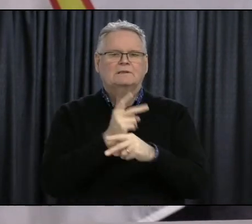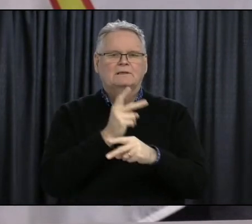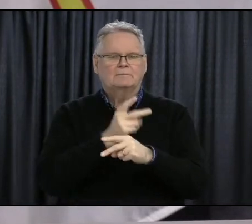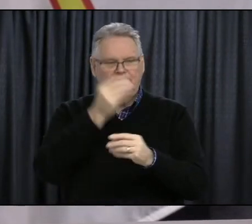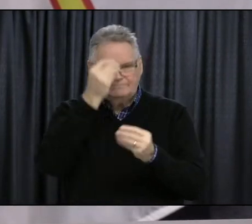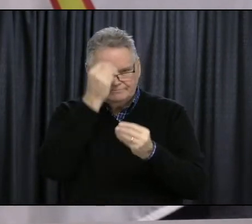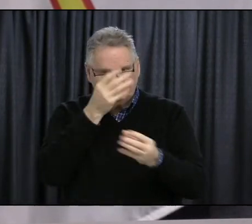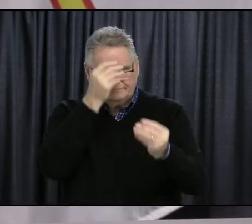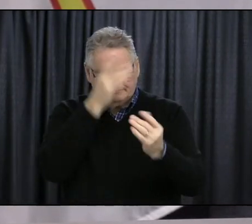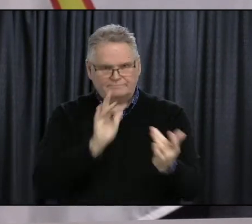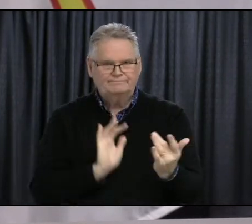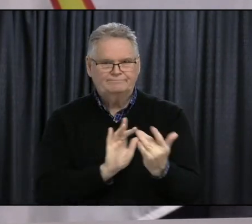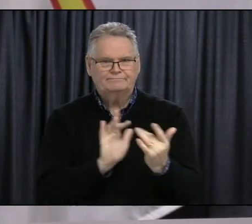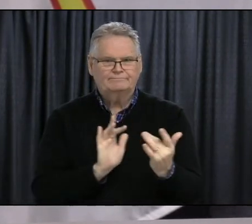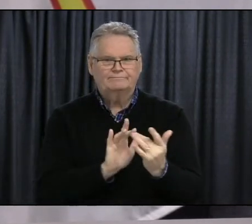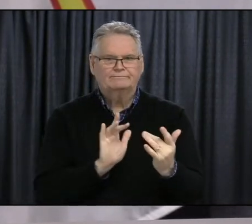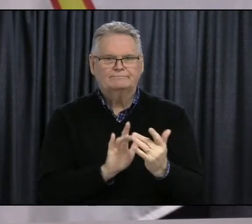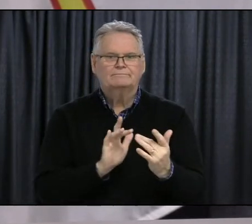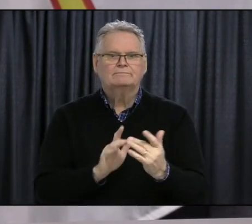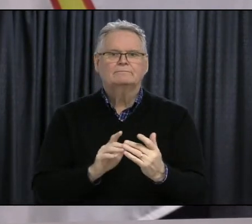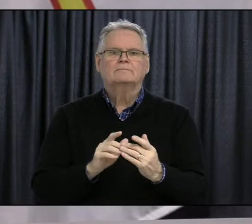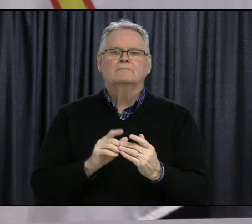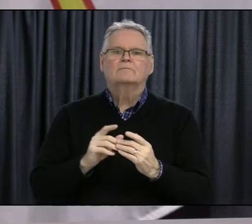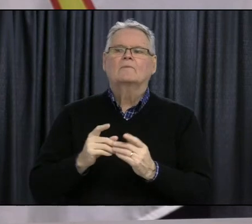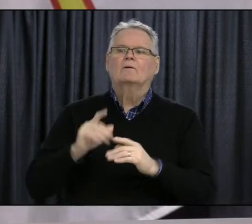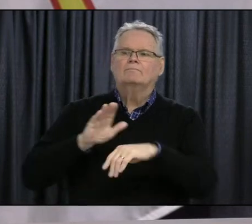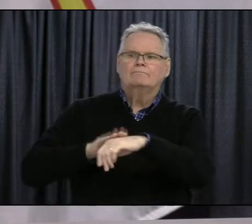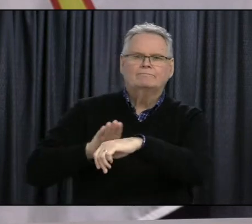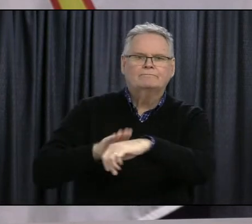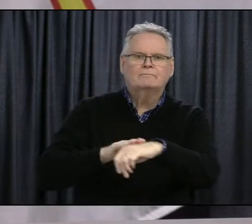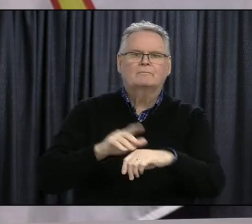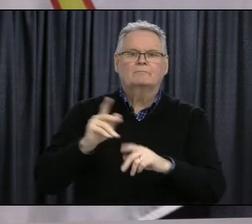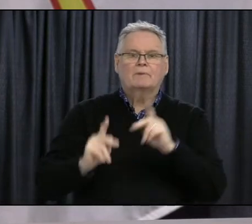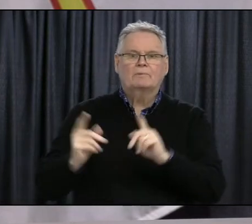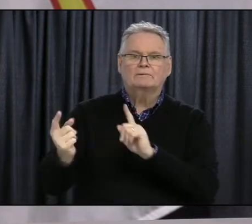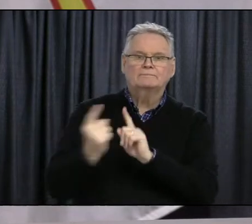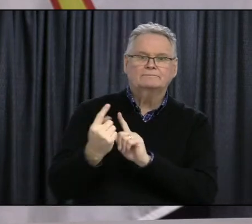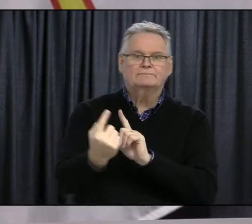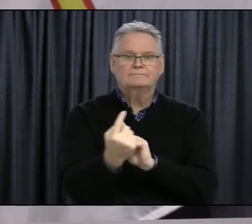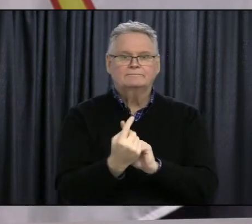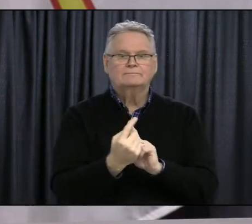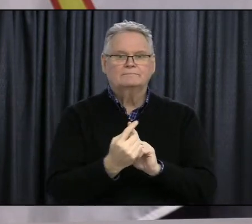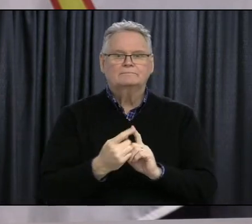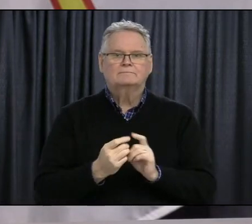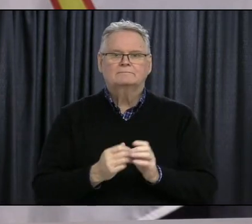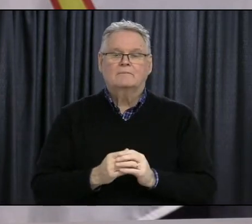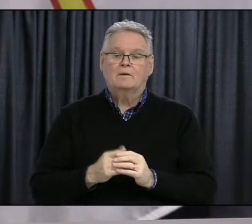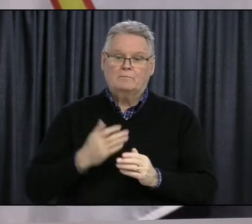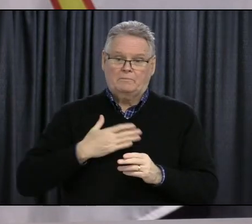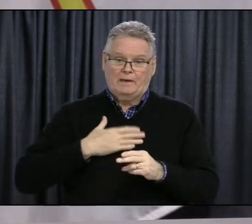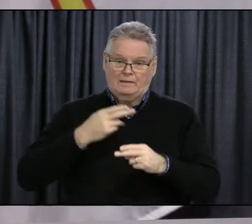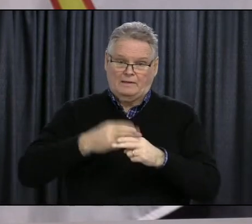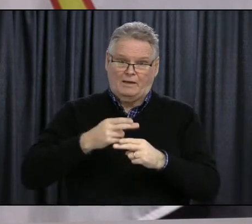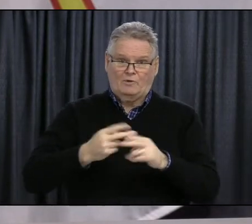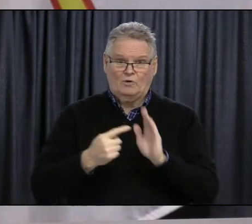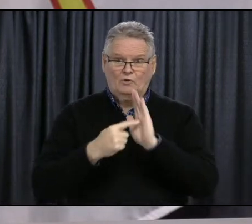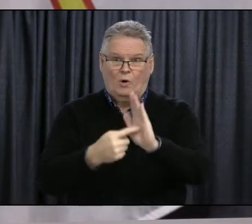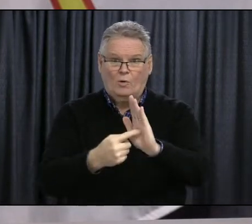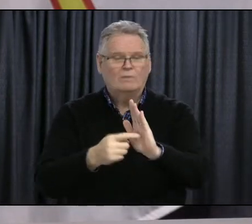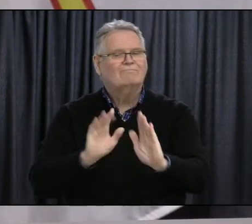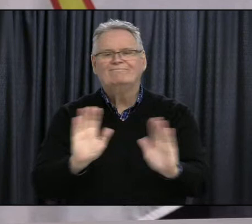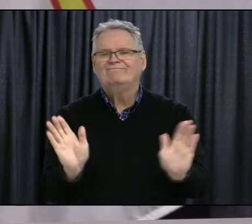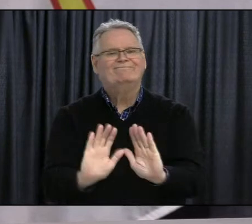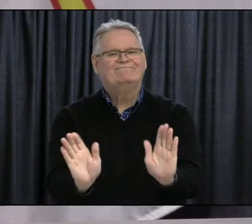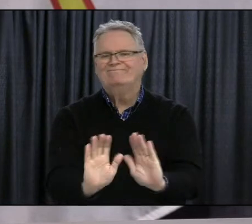right things, taken all the recommended precautions, and the virus still somehow made its way through. So blame the virus, but not the